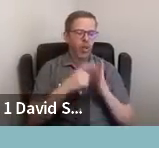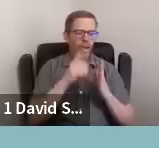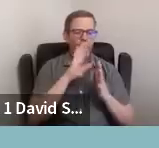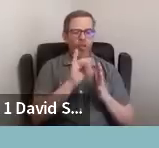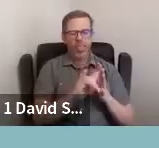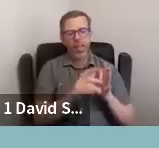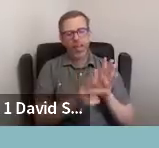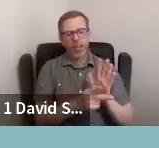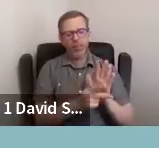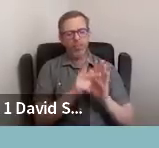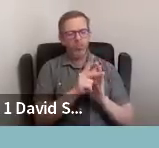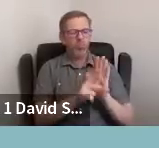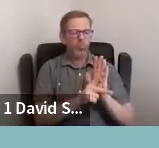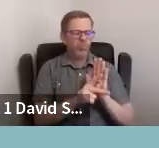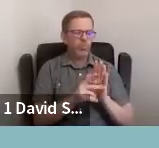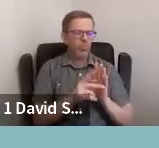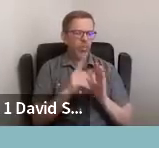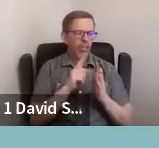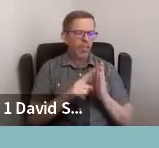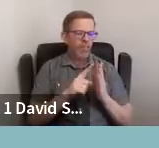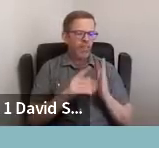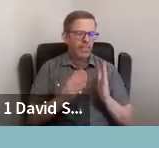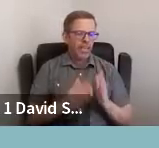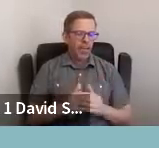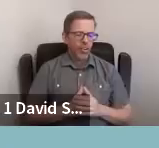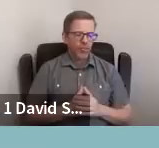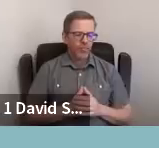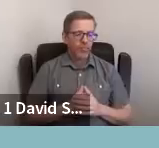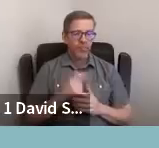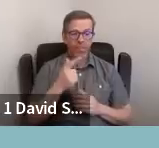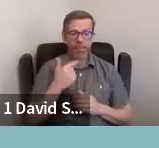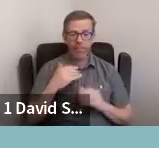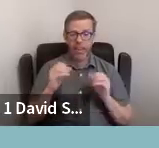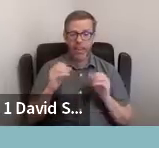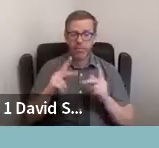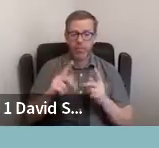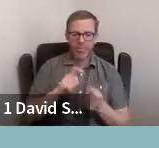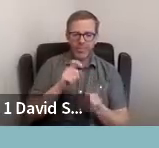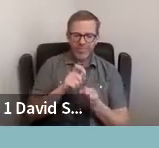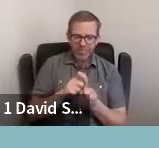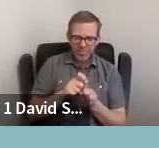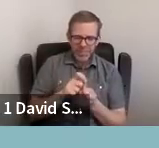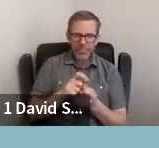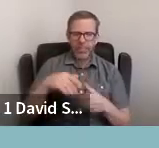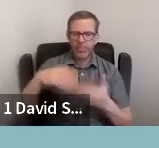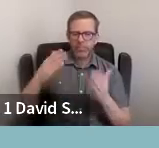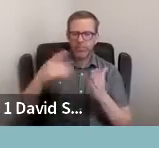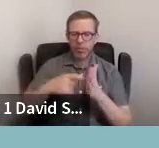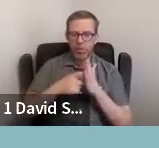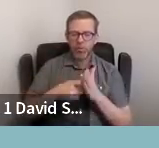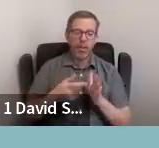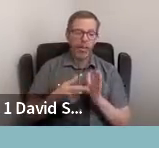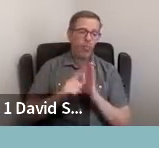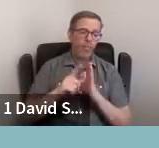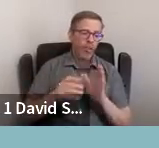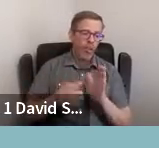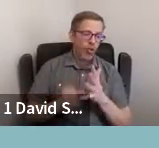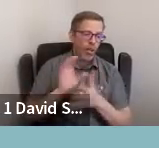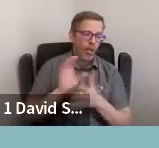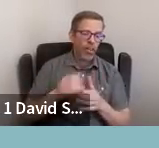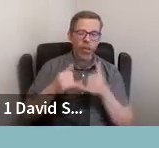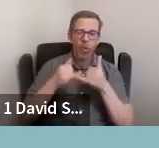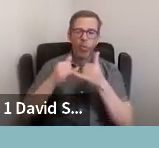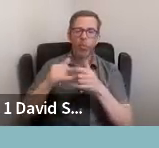investigators. They have opportunity-specific submission requirements, review criteria, award